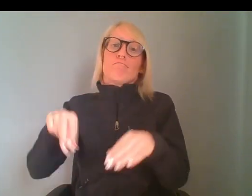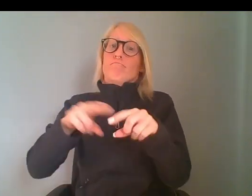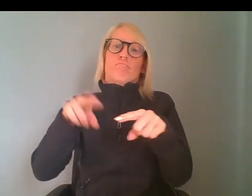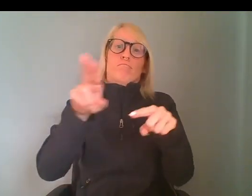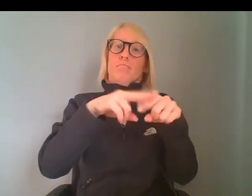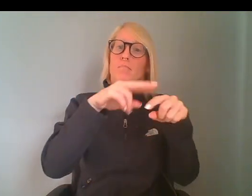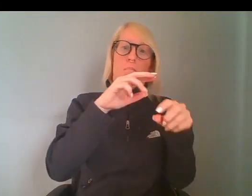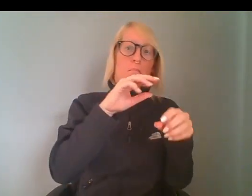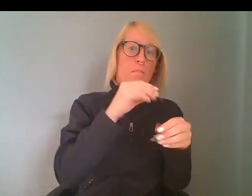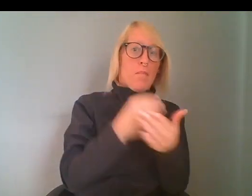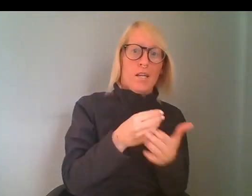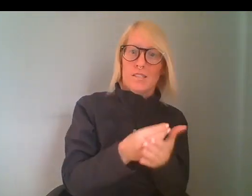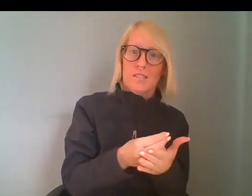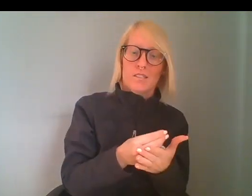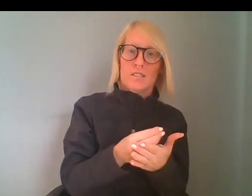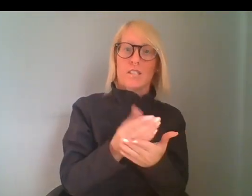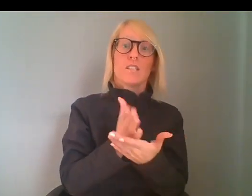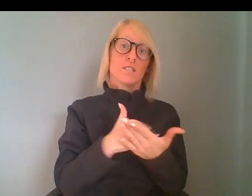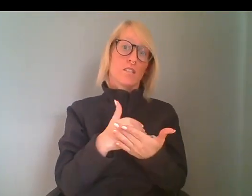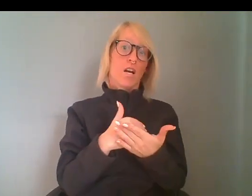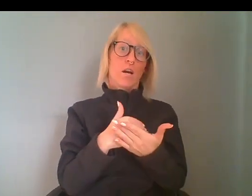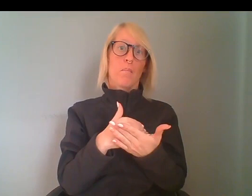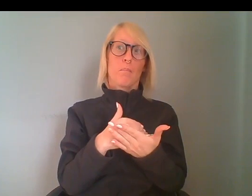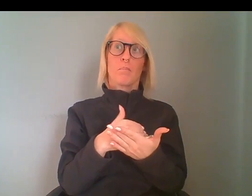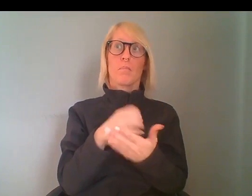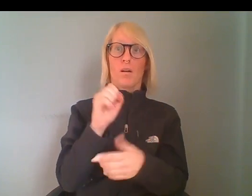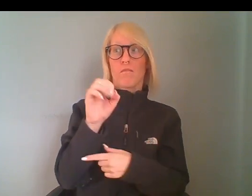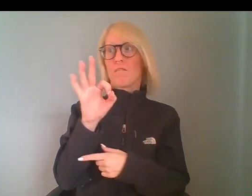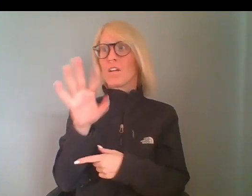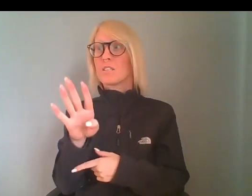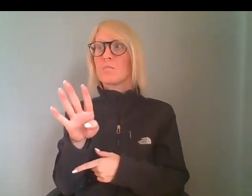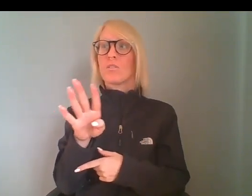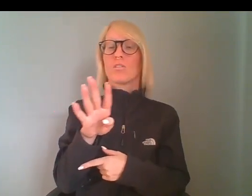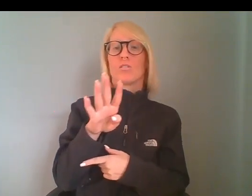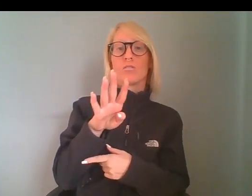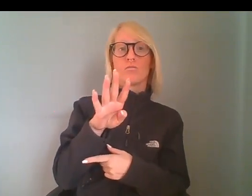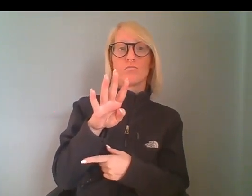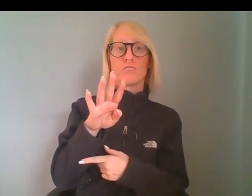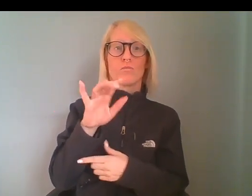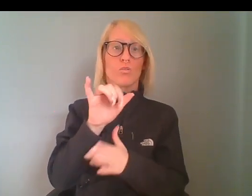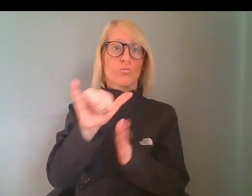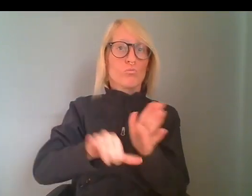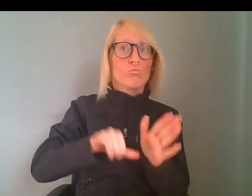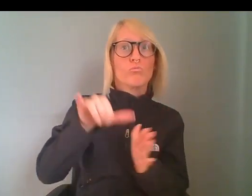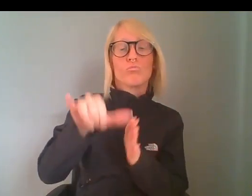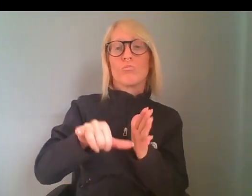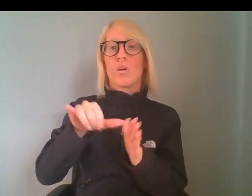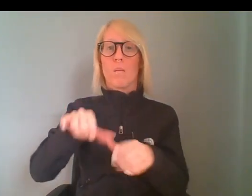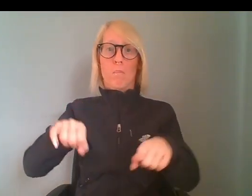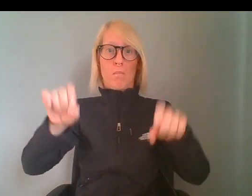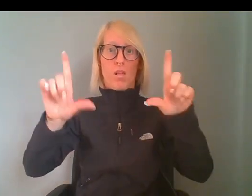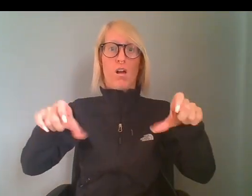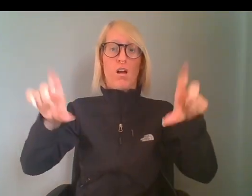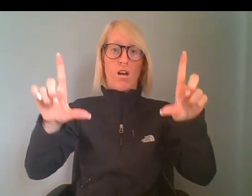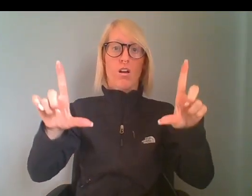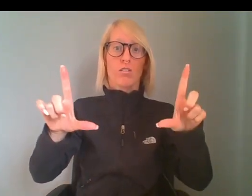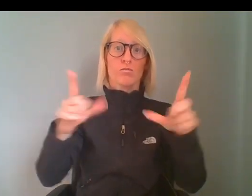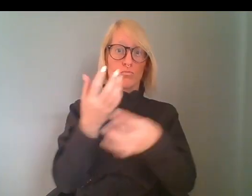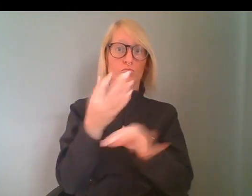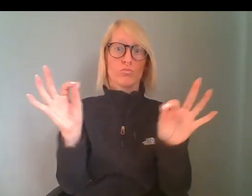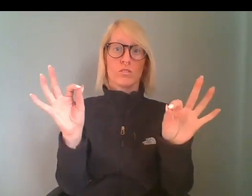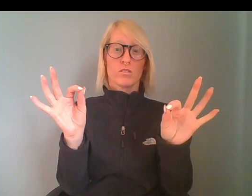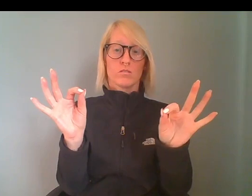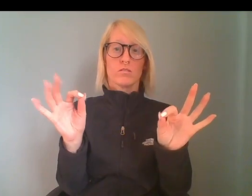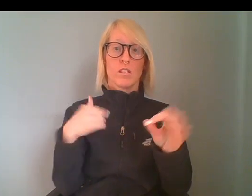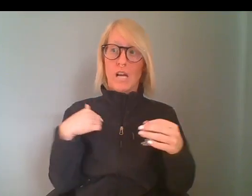tools are free. You know, blog, Facebook, Twitter, YouTube. There's so many free tools, which is why I especially encourage nonprofits to consider